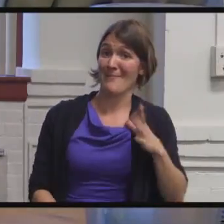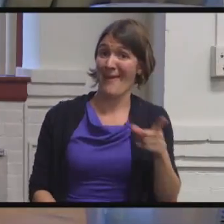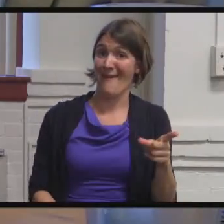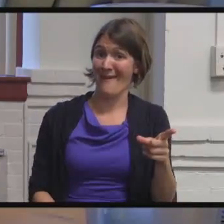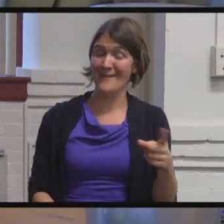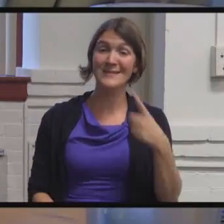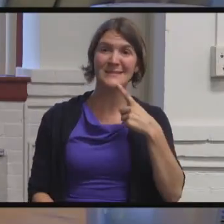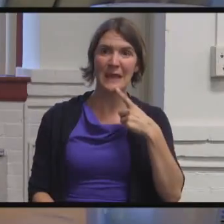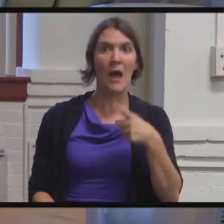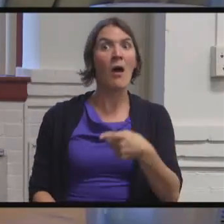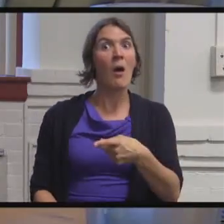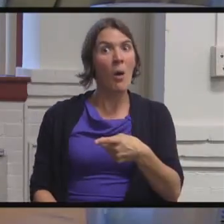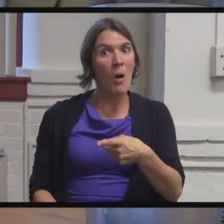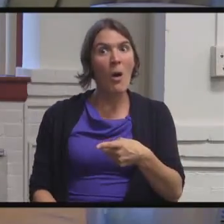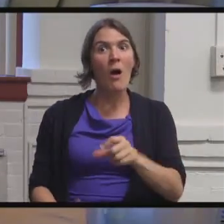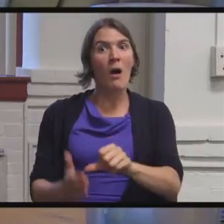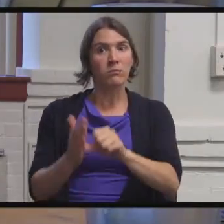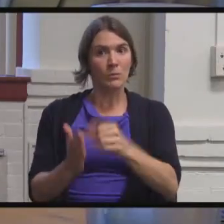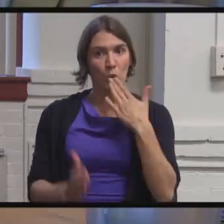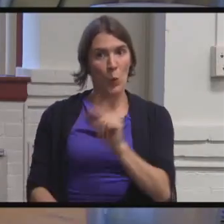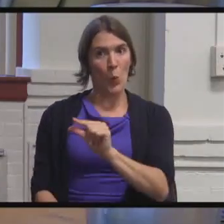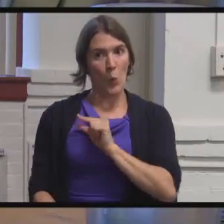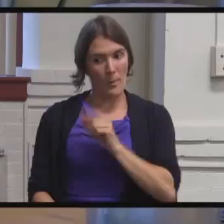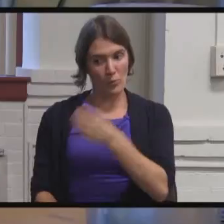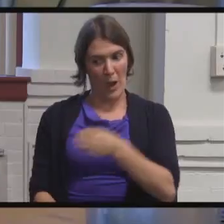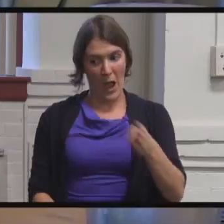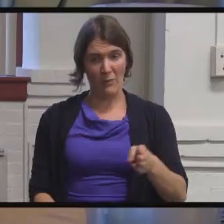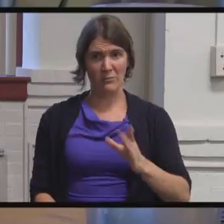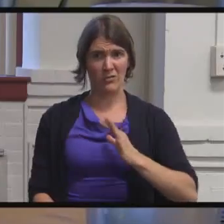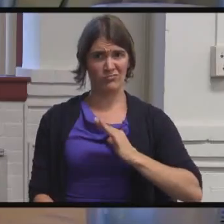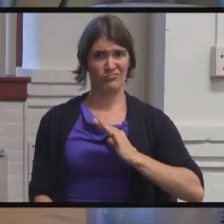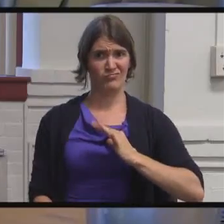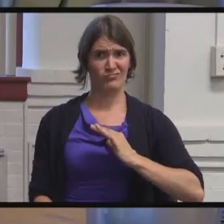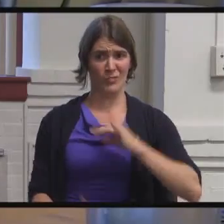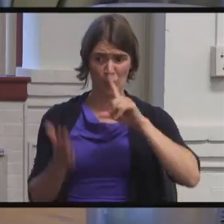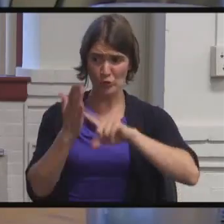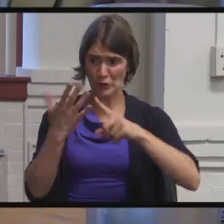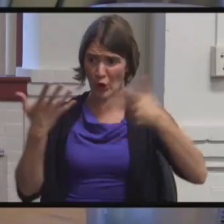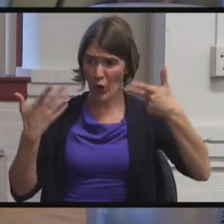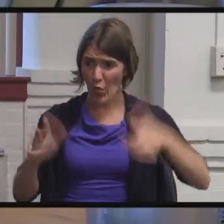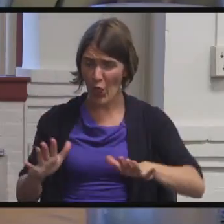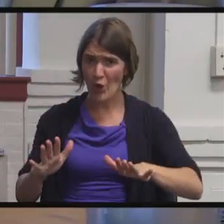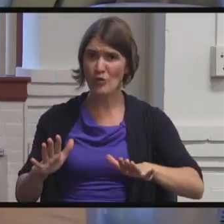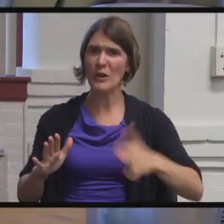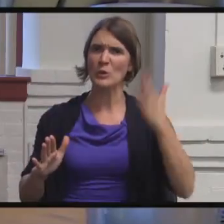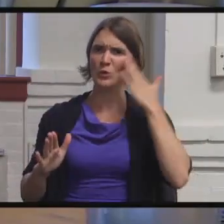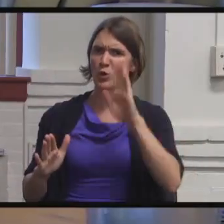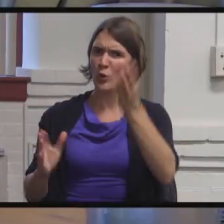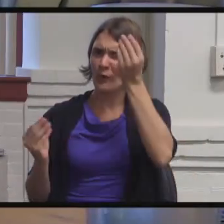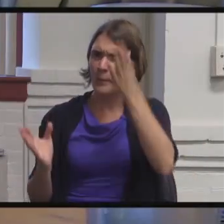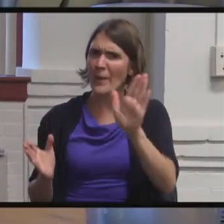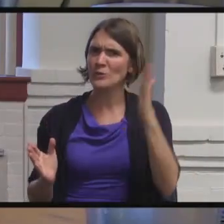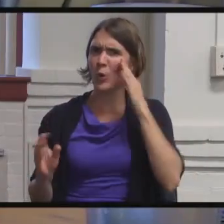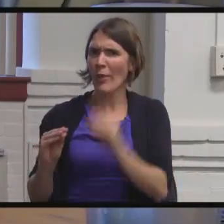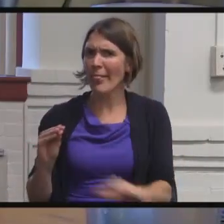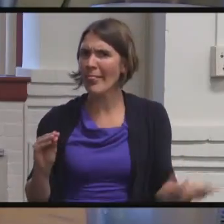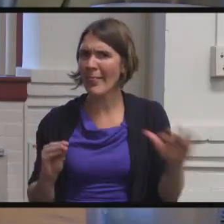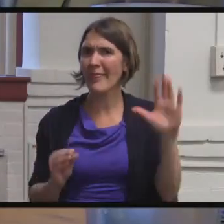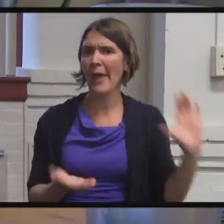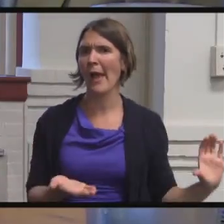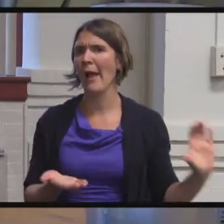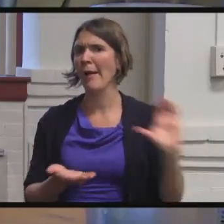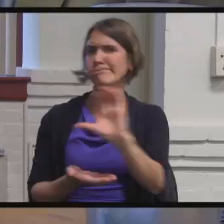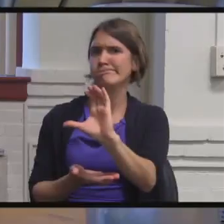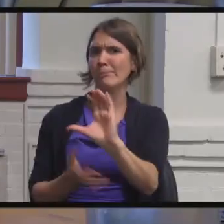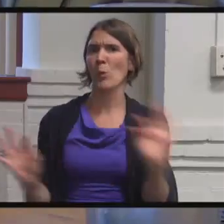strongly about the quality of the work that's been done here being the basis on which they are making such an investment here